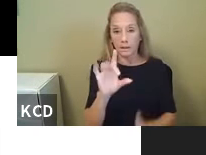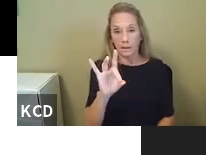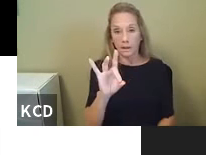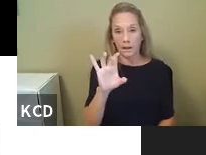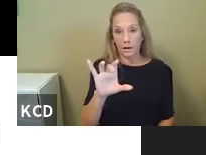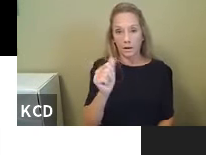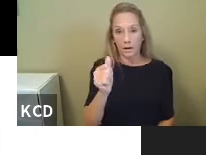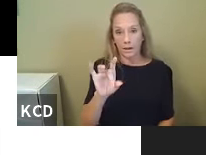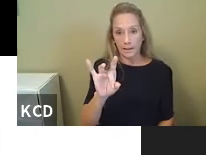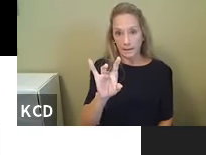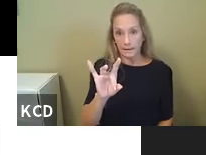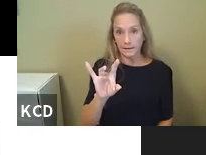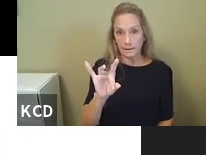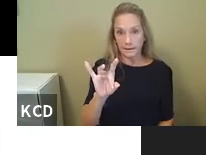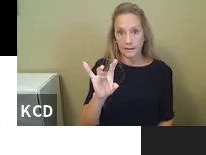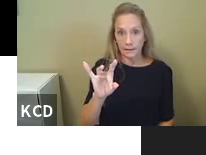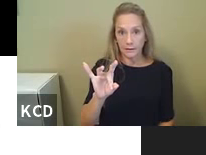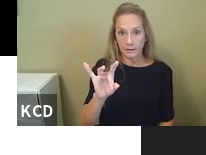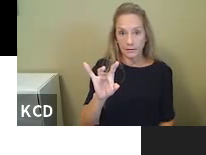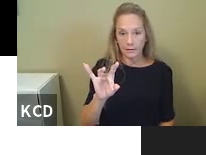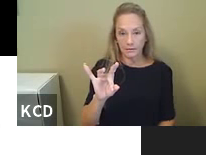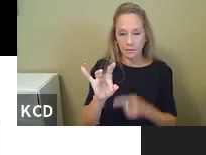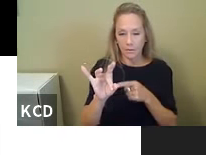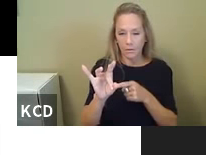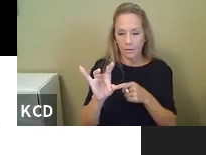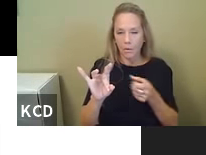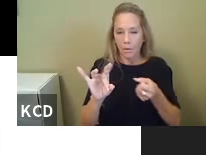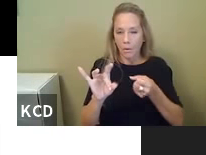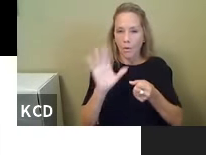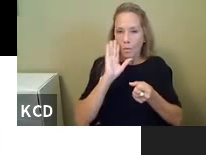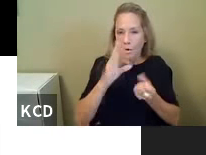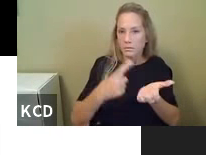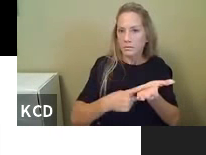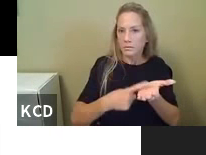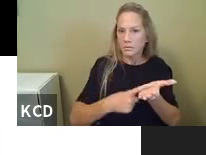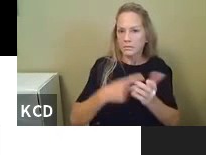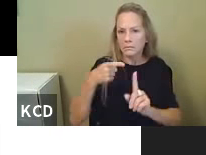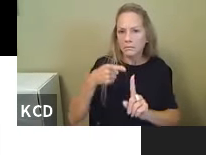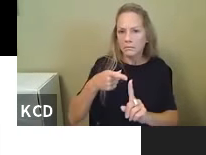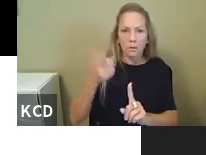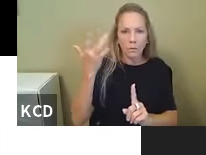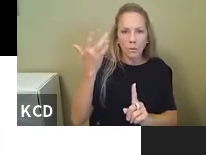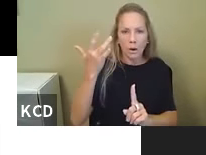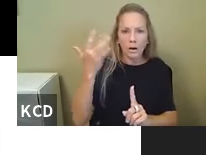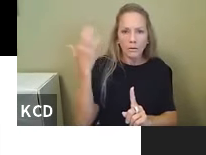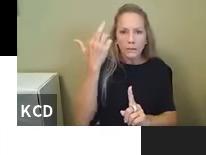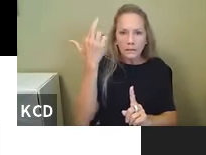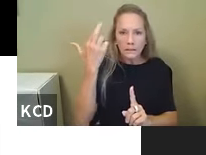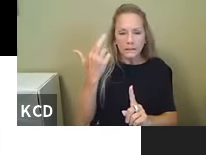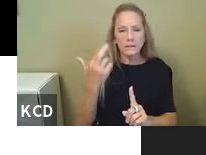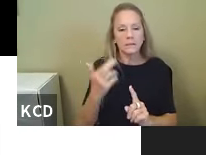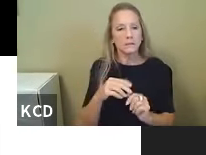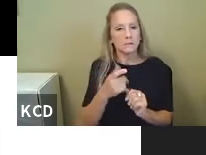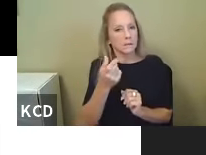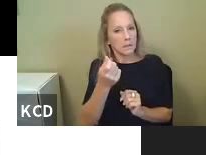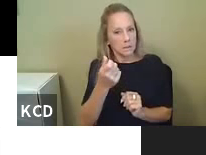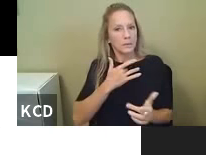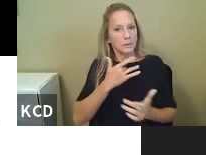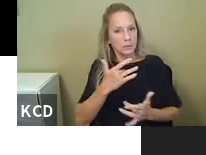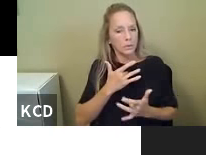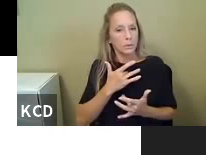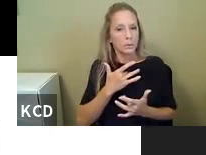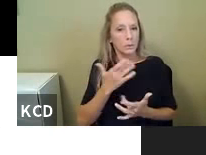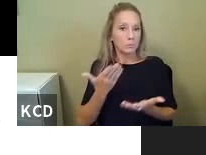818. We'll talk about in a minute what's potentially driving that. and there is concern that some of that may